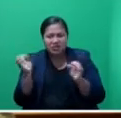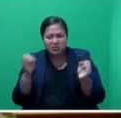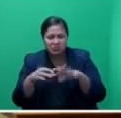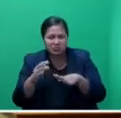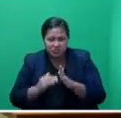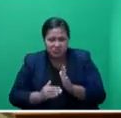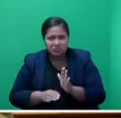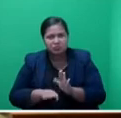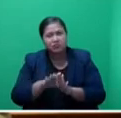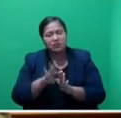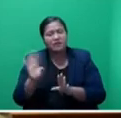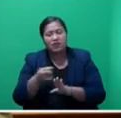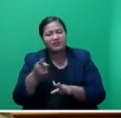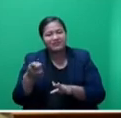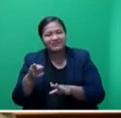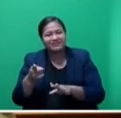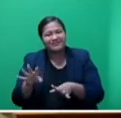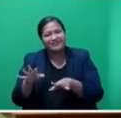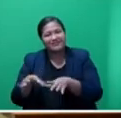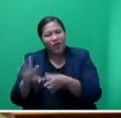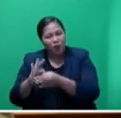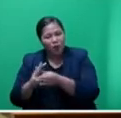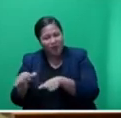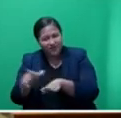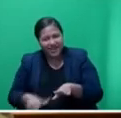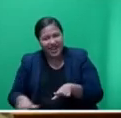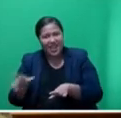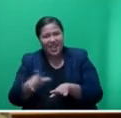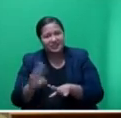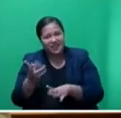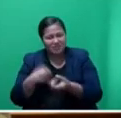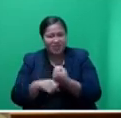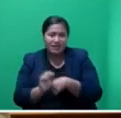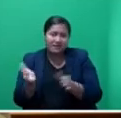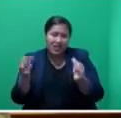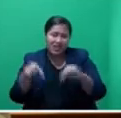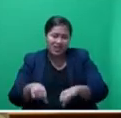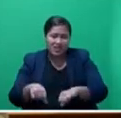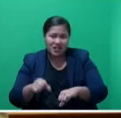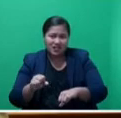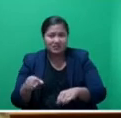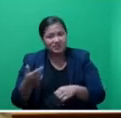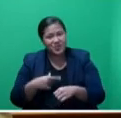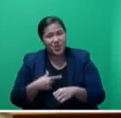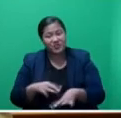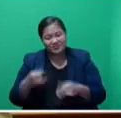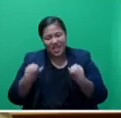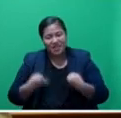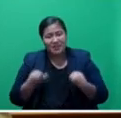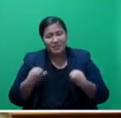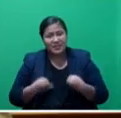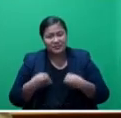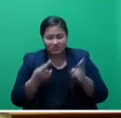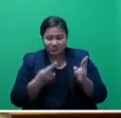stakeholders, namely the landlords and the cane growers, has been a failure pending implementation of the recommendations